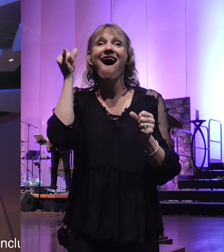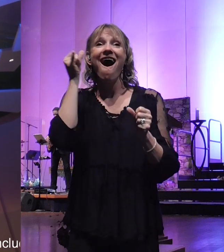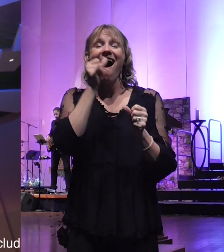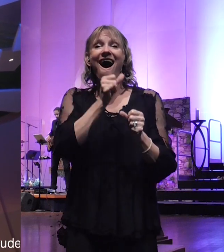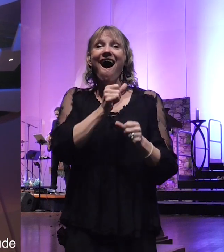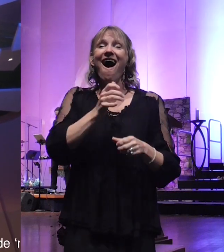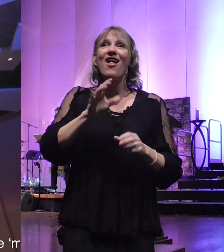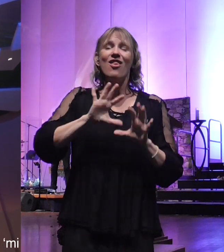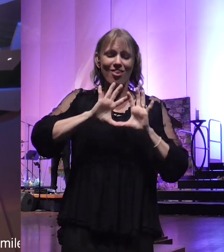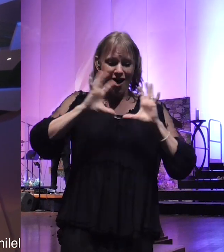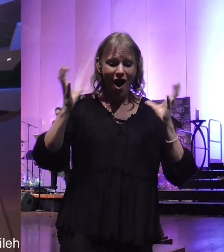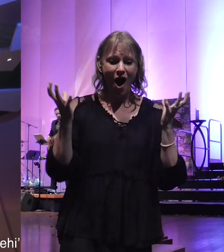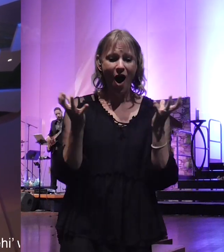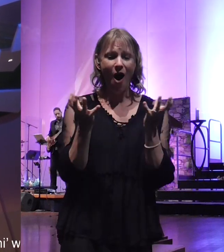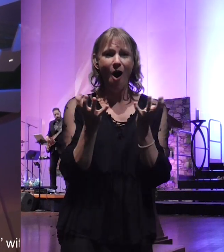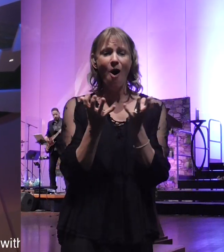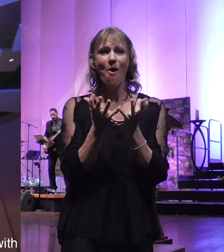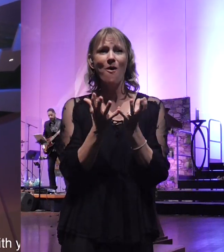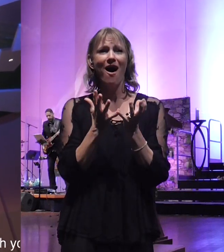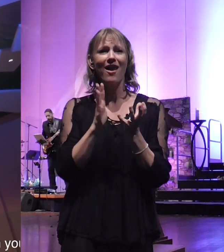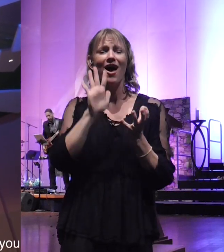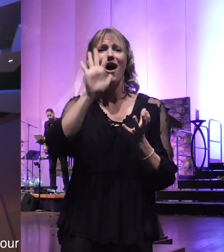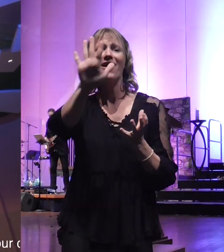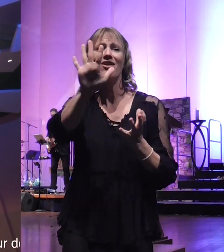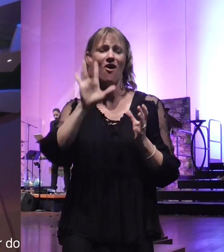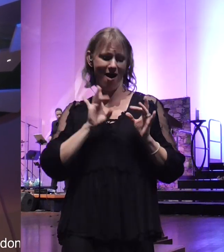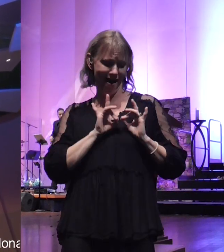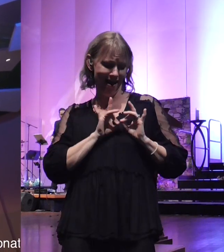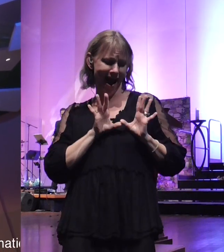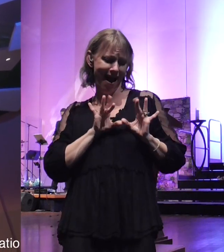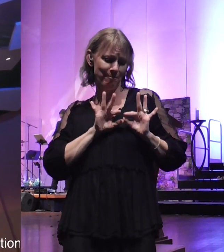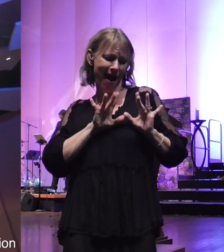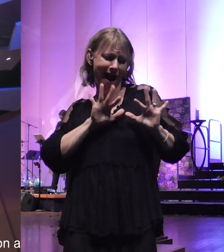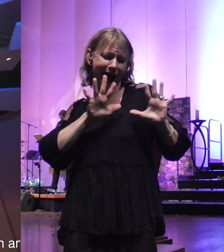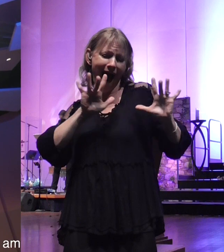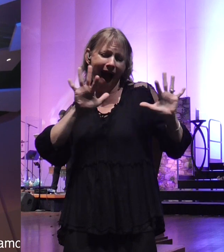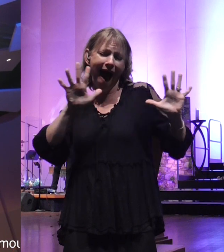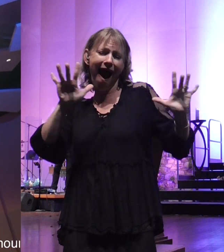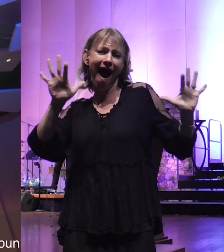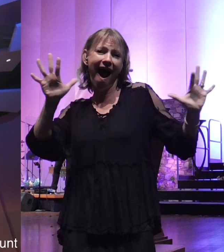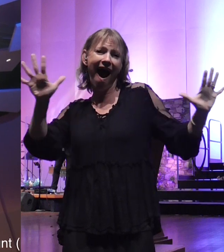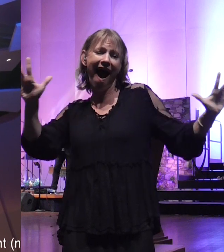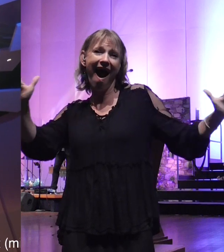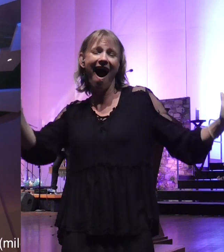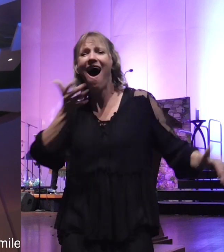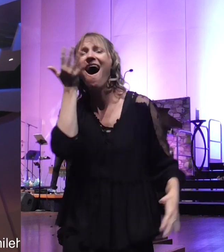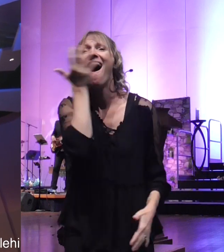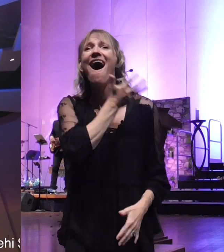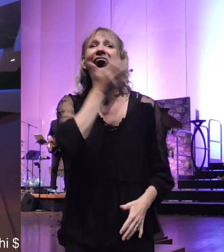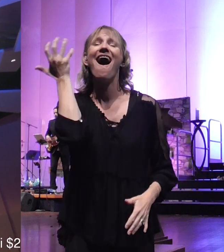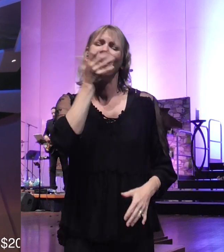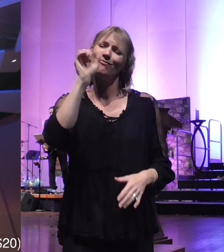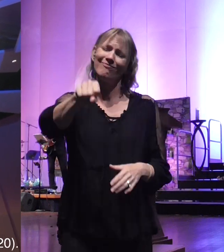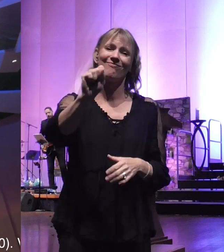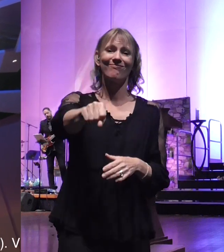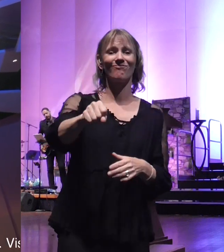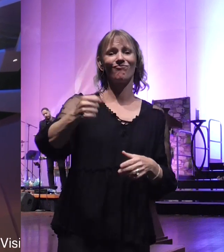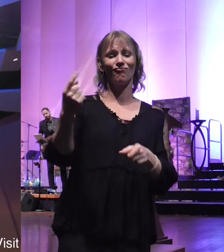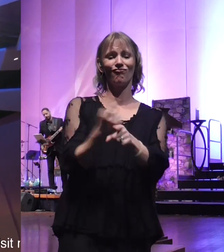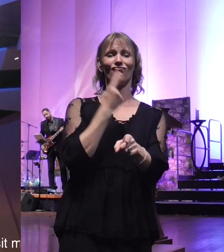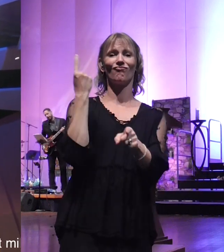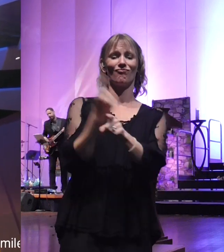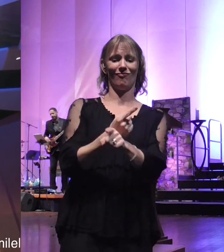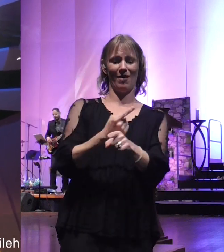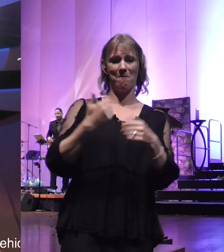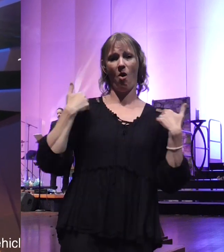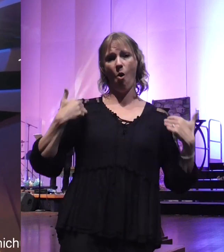igniting the world with your luminous heart. Yeah, an ordinary